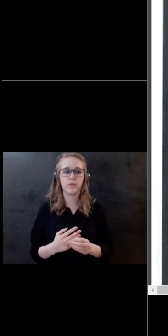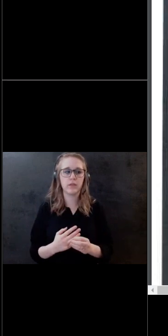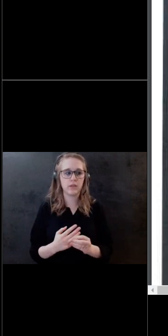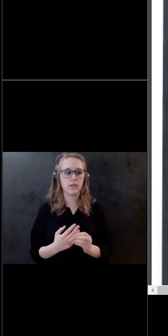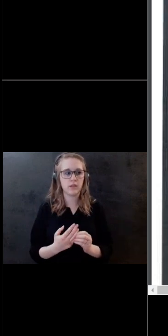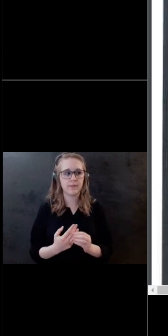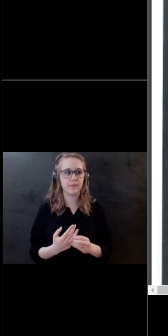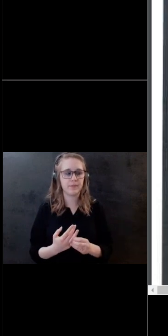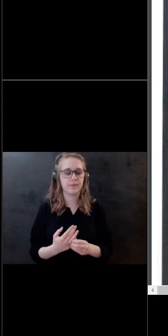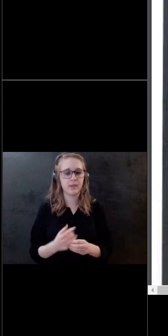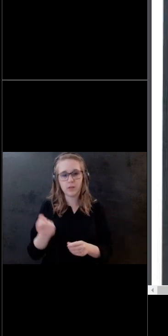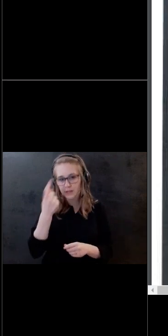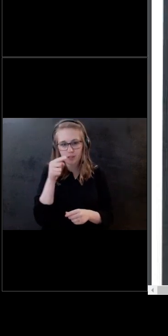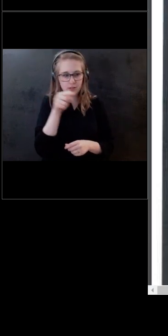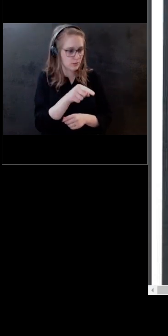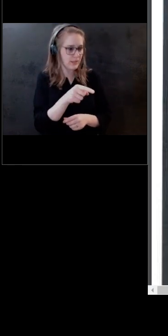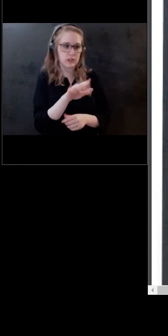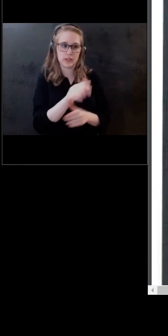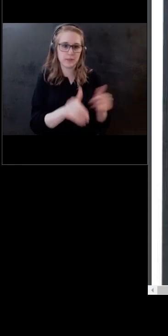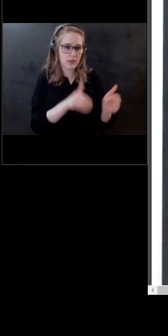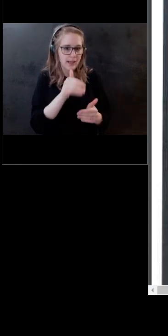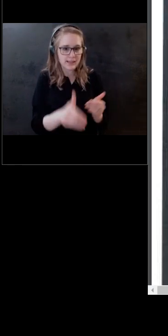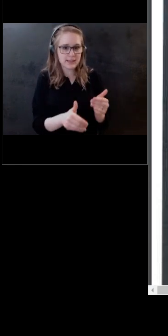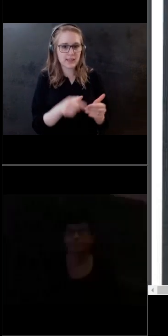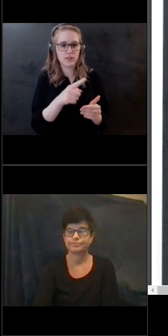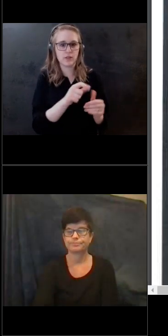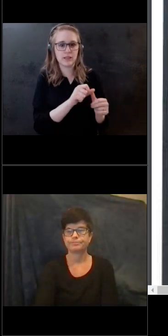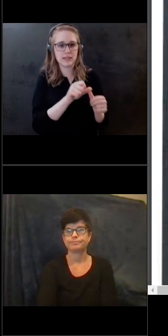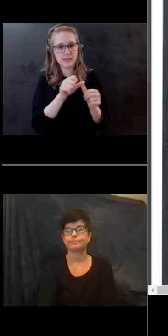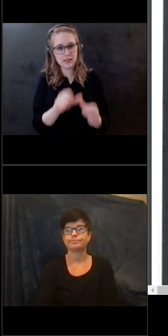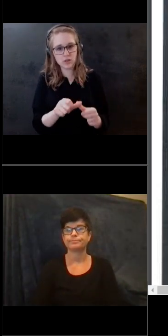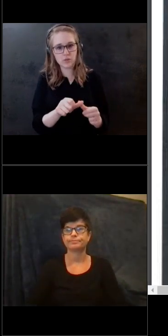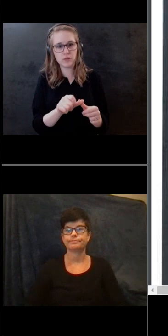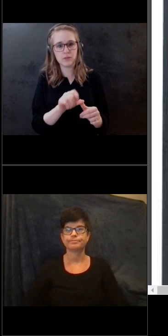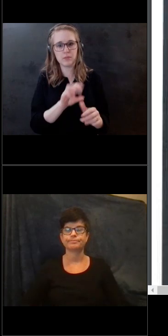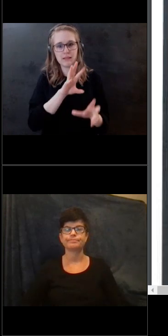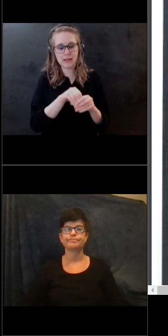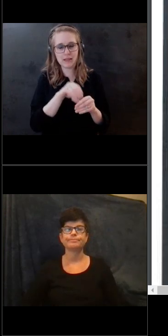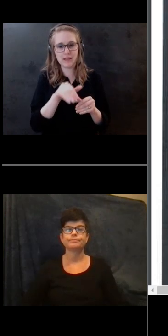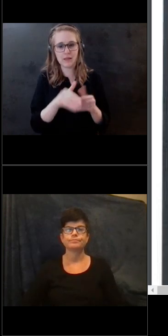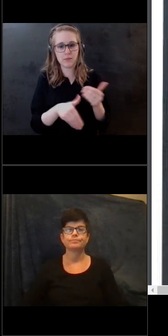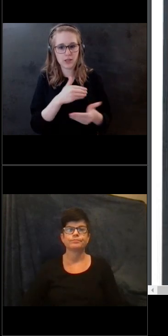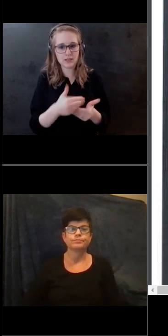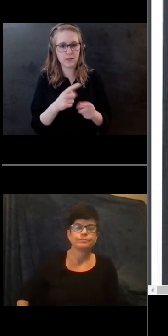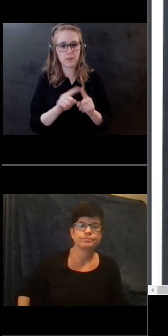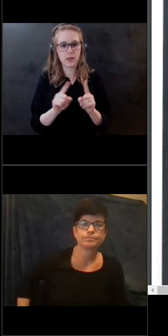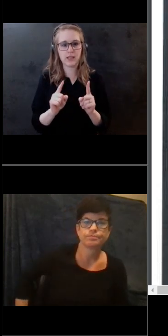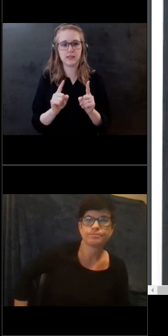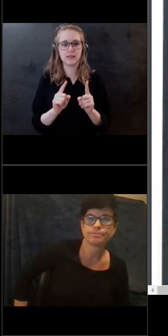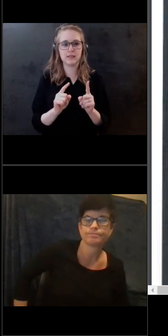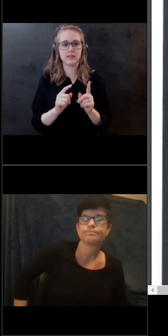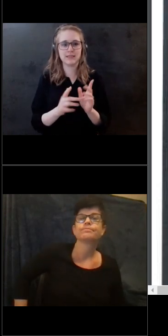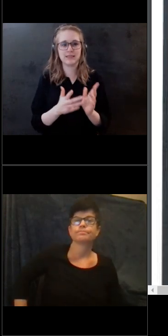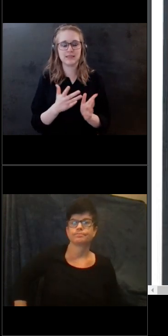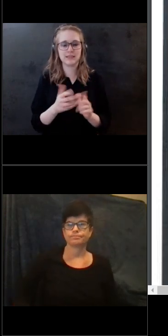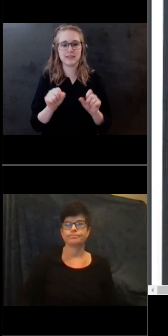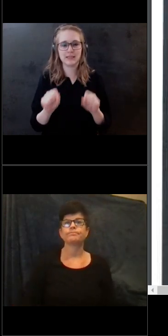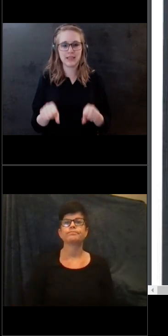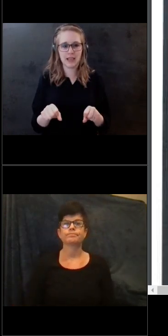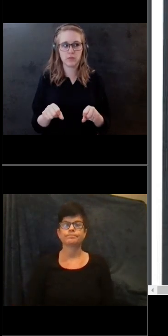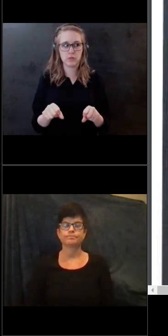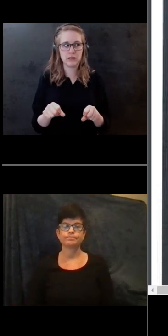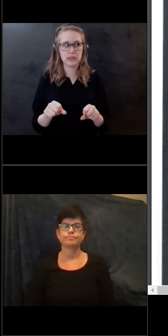we understand that you guys are in the process and that you're going to continue to be in that process. But, you know, can we get a